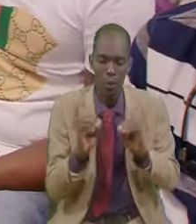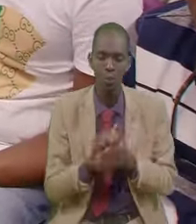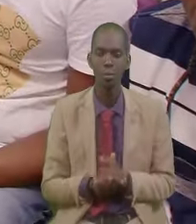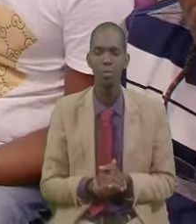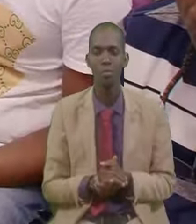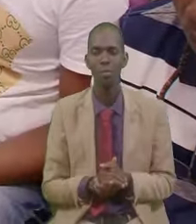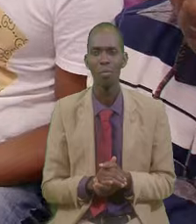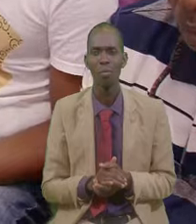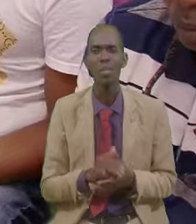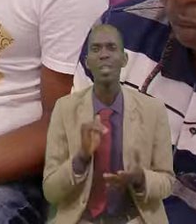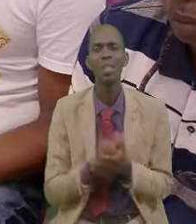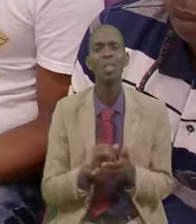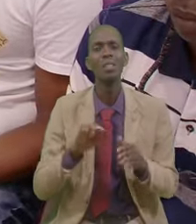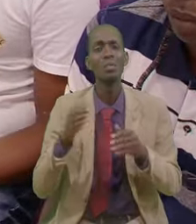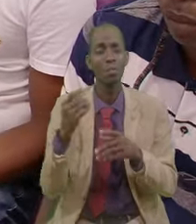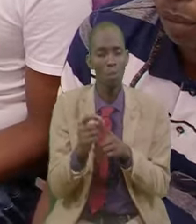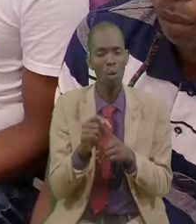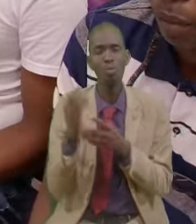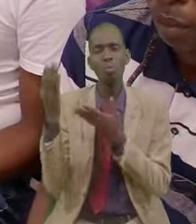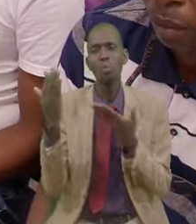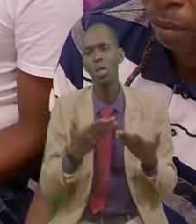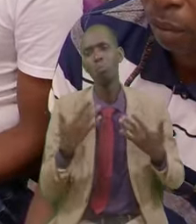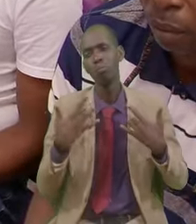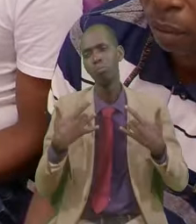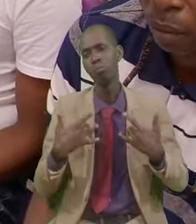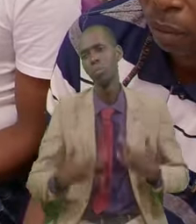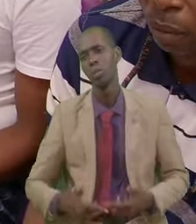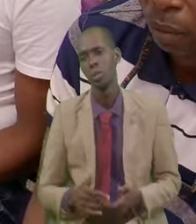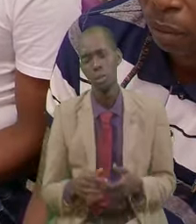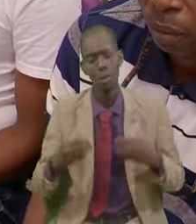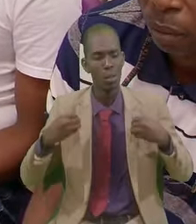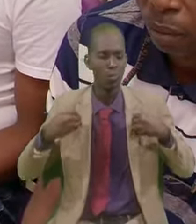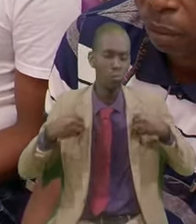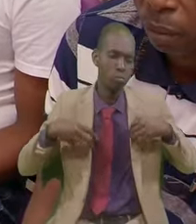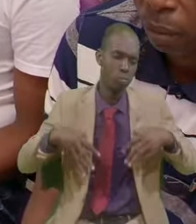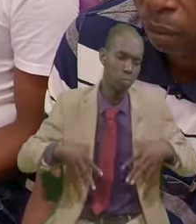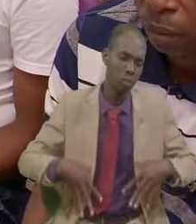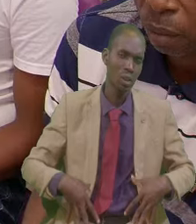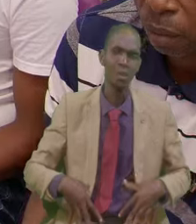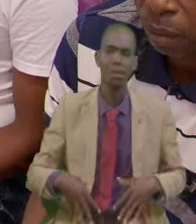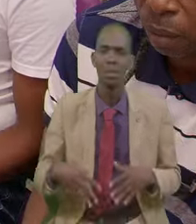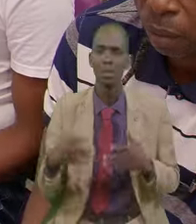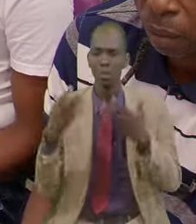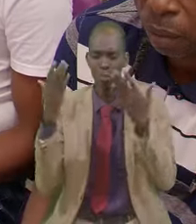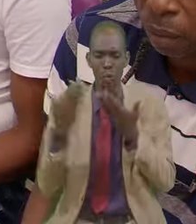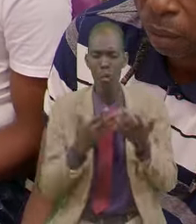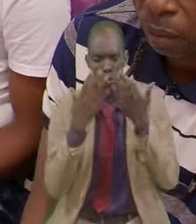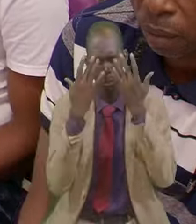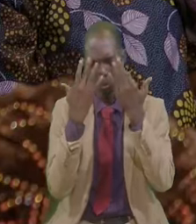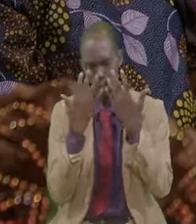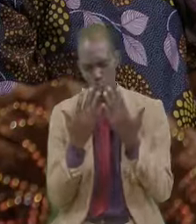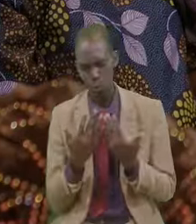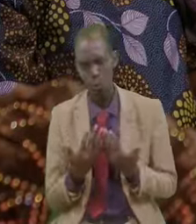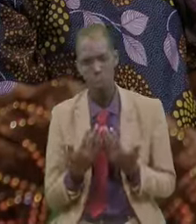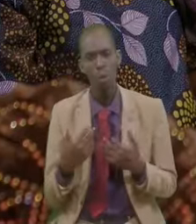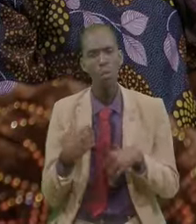that gives people depression. It gives them distress. It gives them sorrow. It makes them look